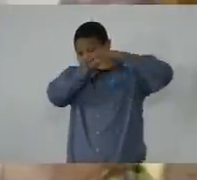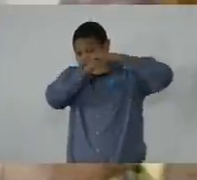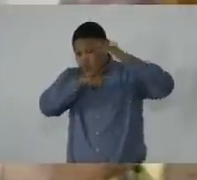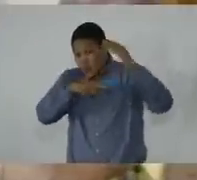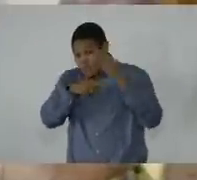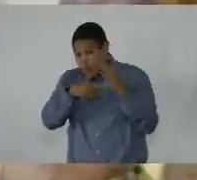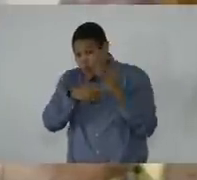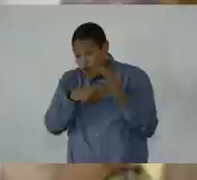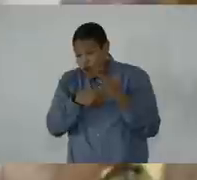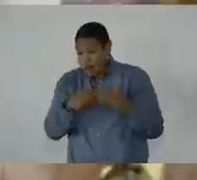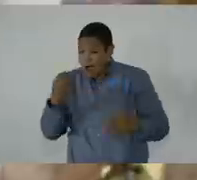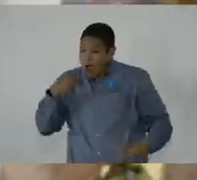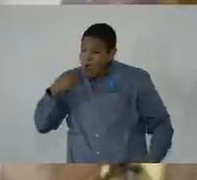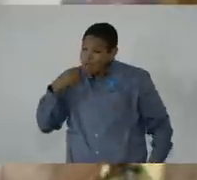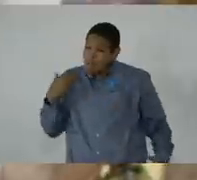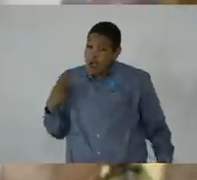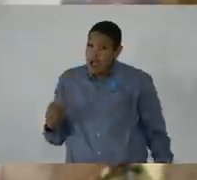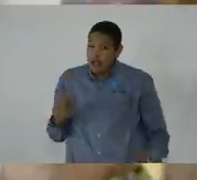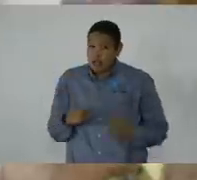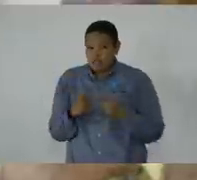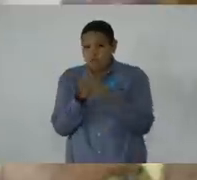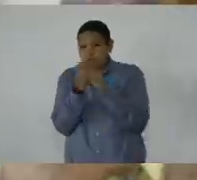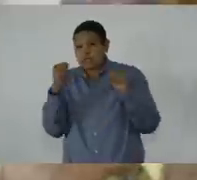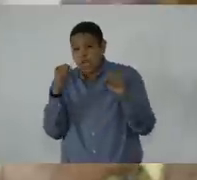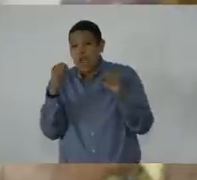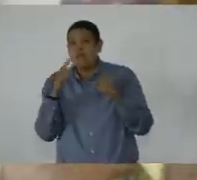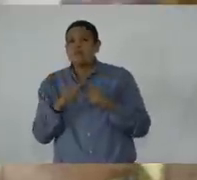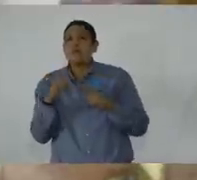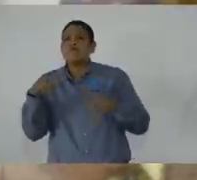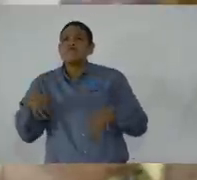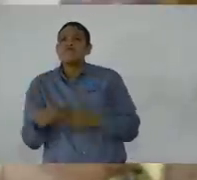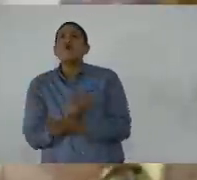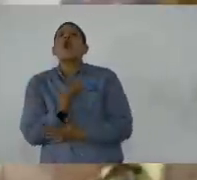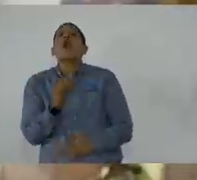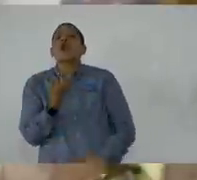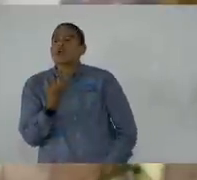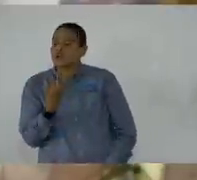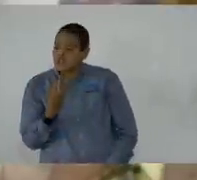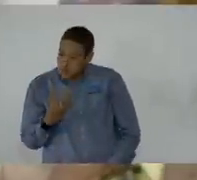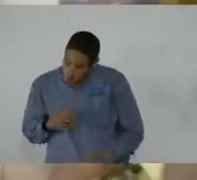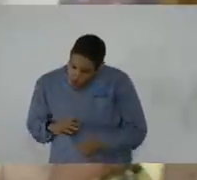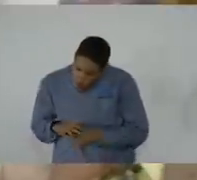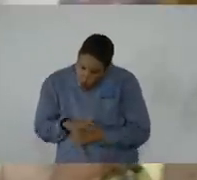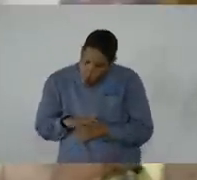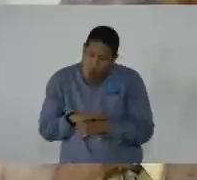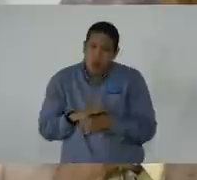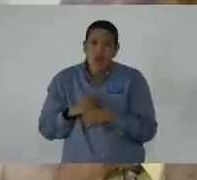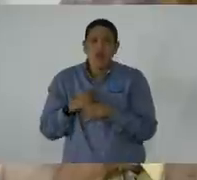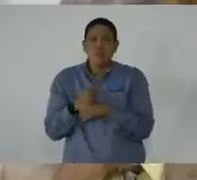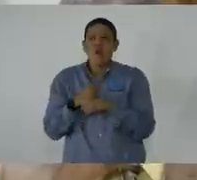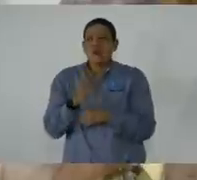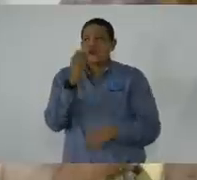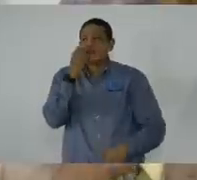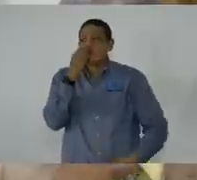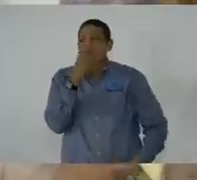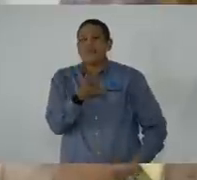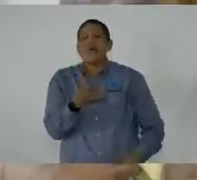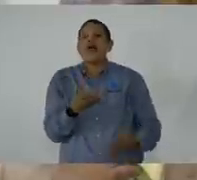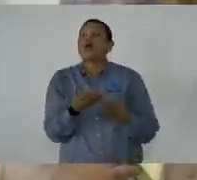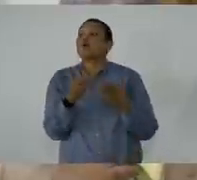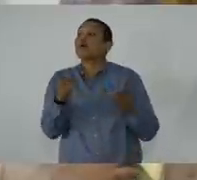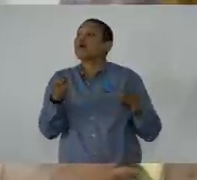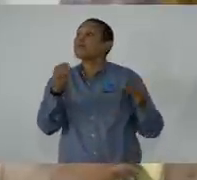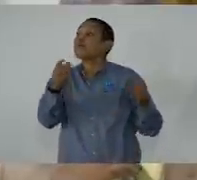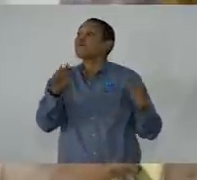affordable, nutritious, safe, and fresh, locally produced foods while providing,